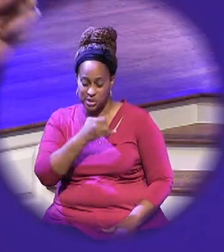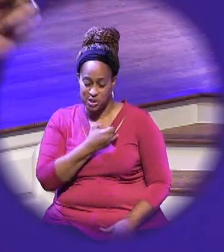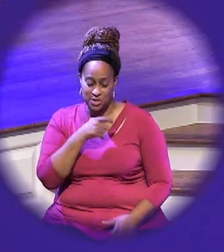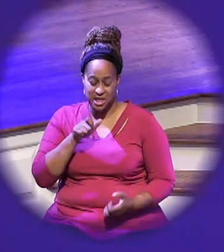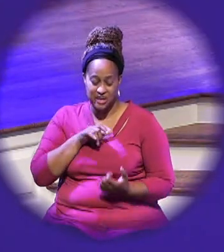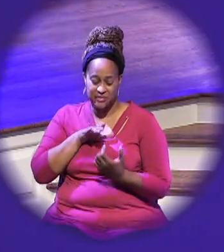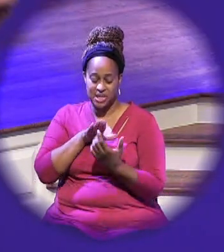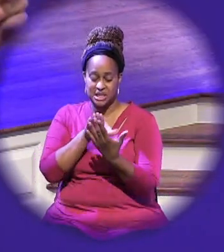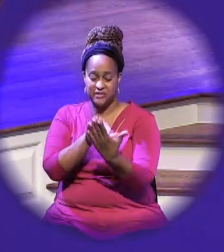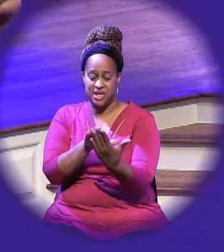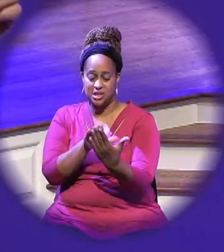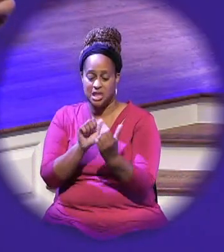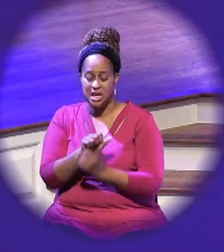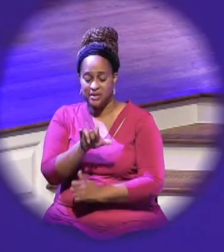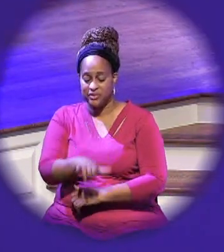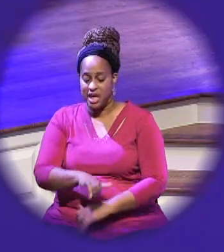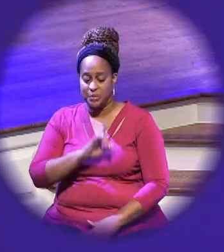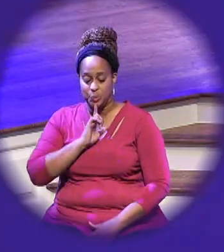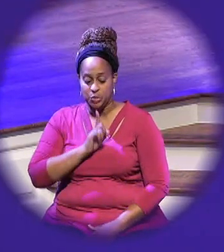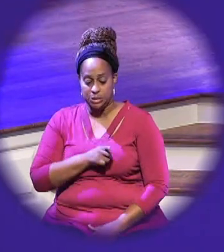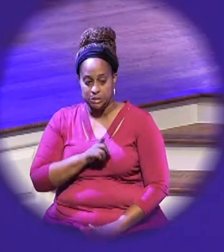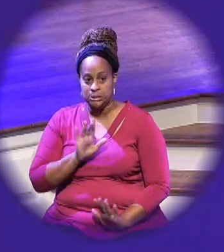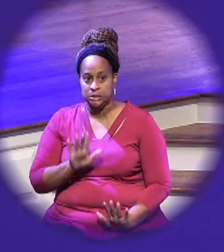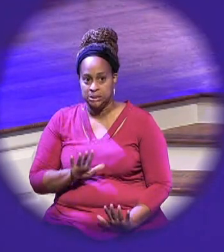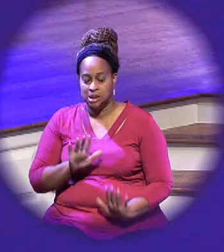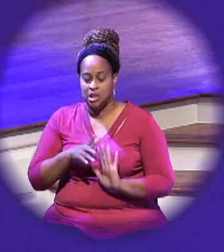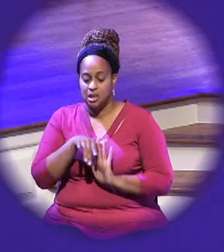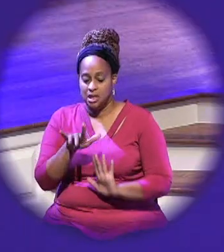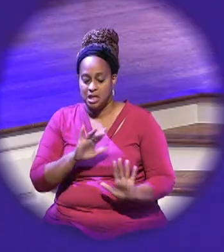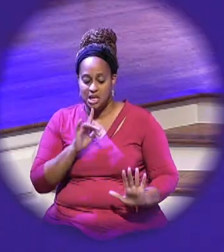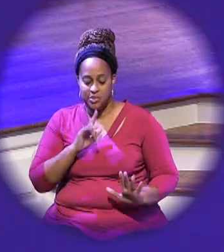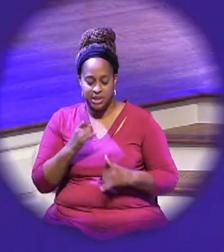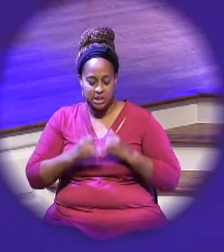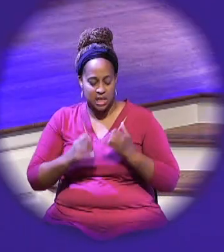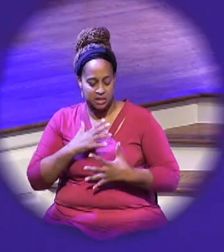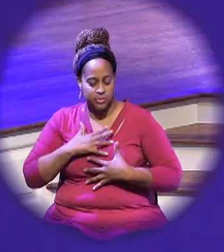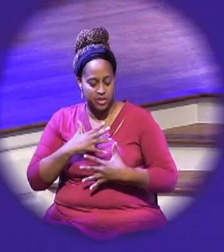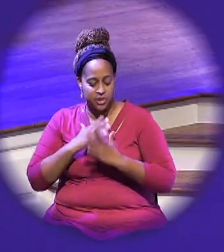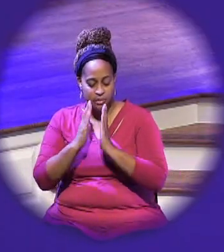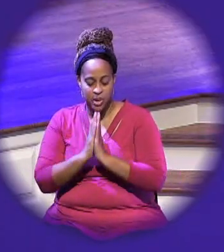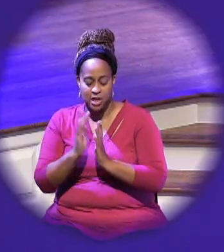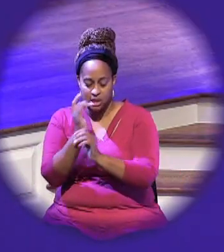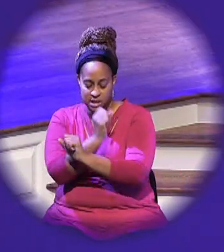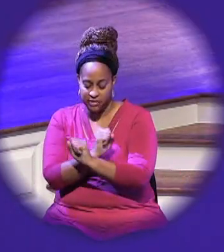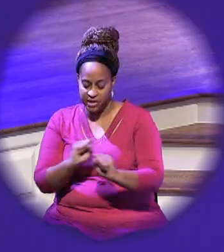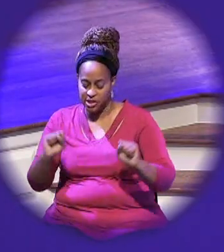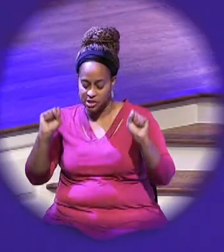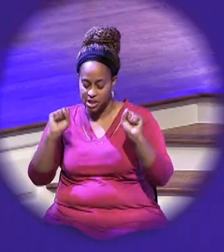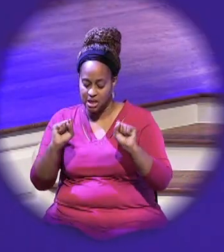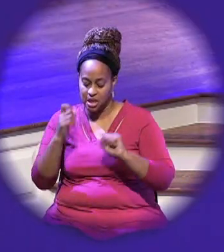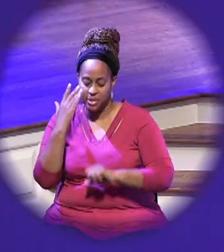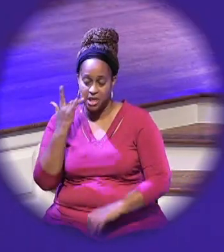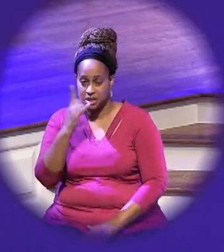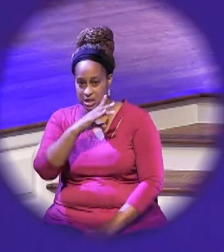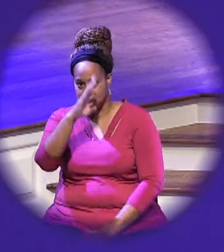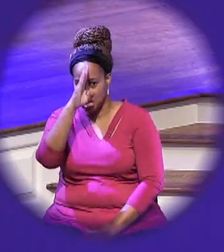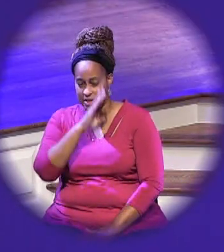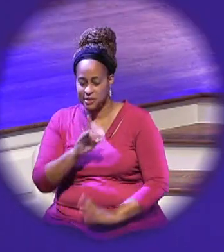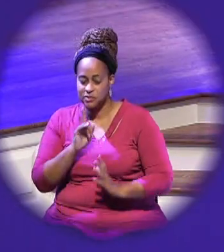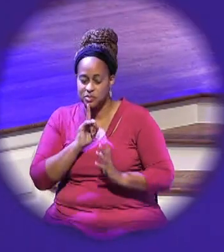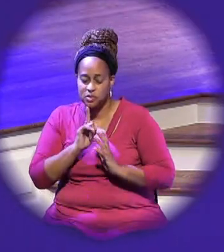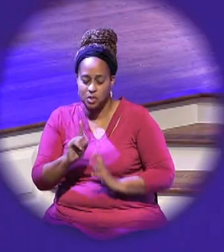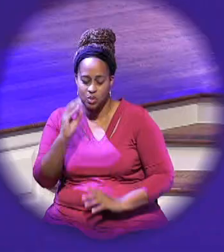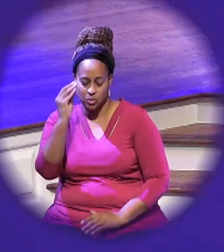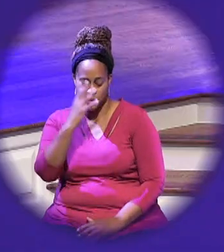face to face to that reality, he uttered with his last breath a prayer for salvation. And because God is so